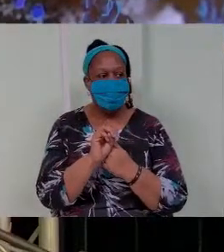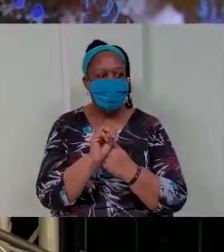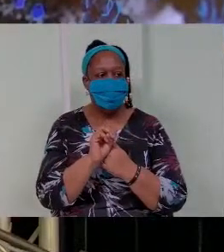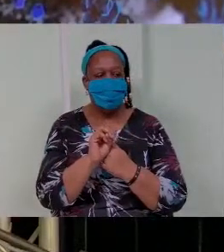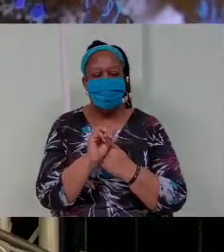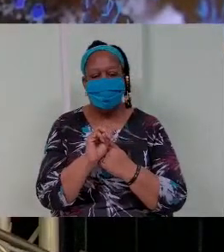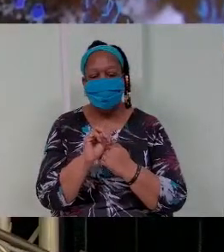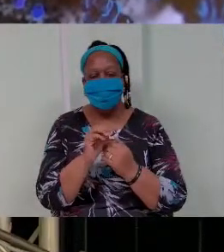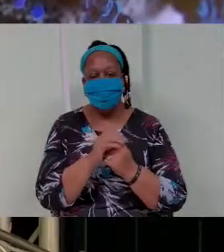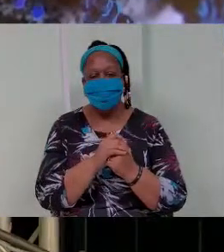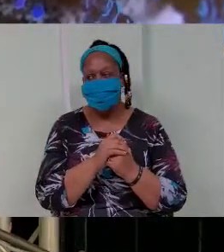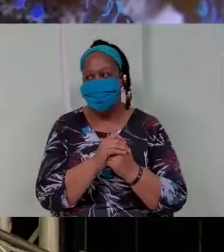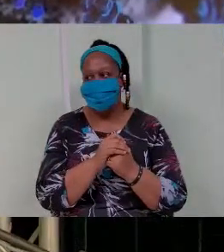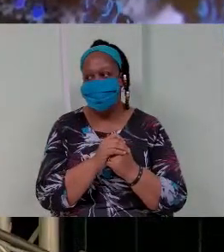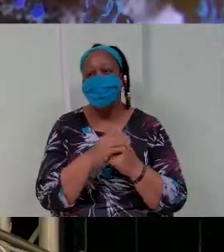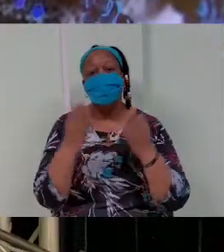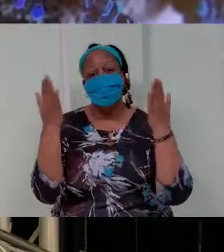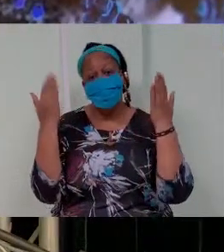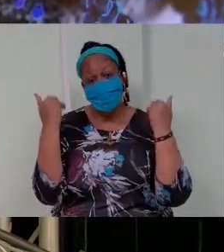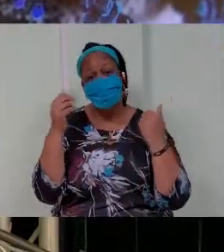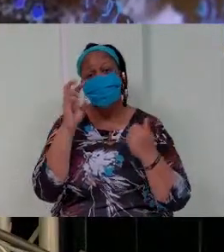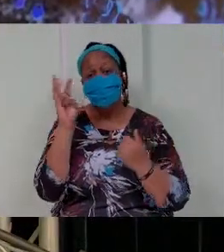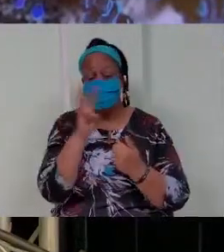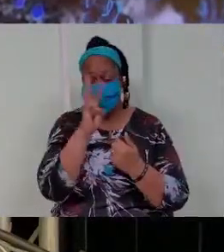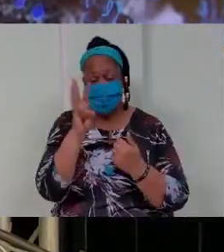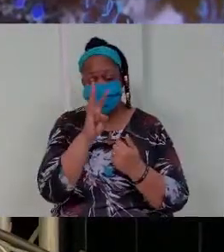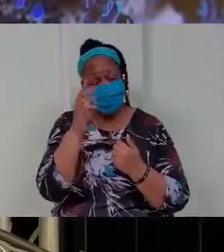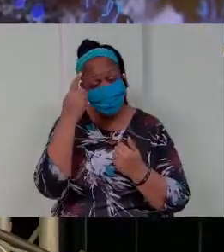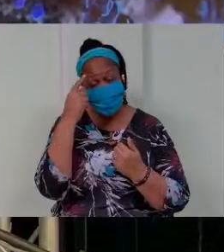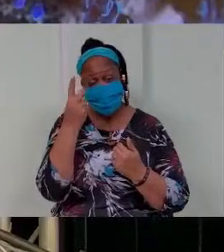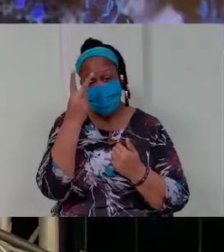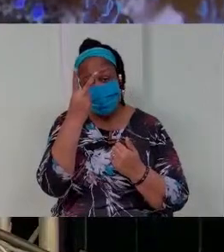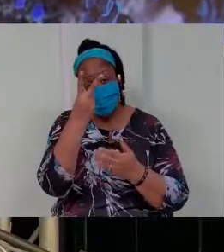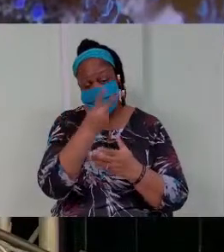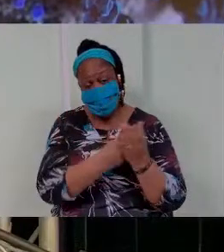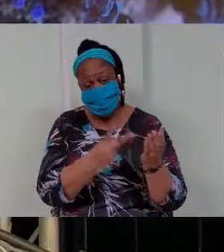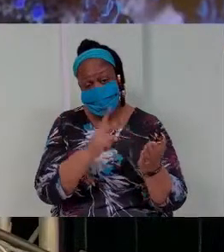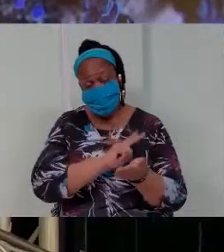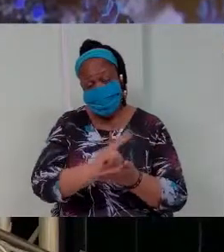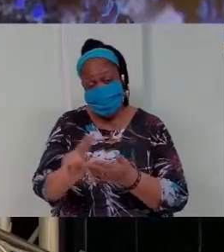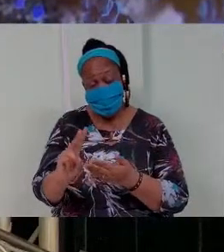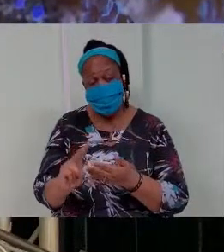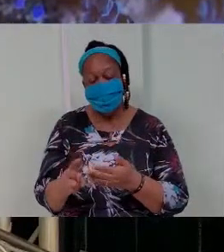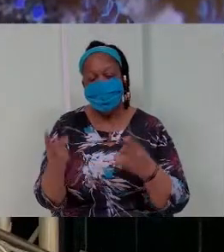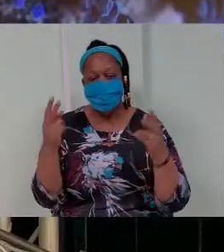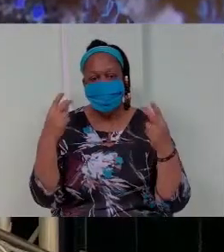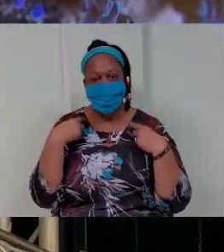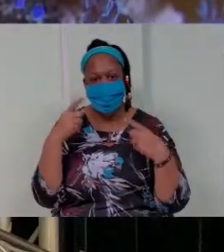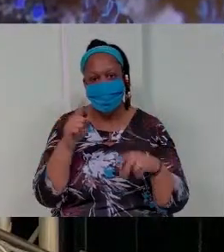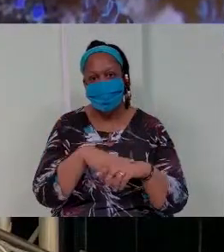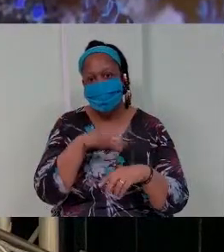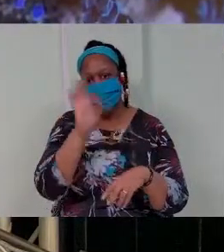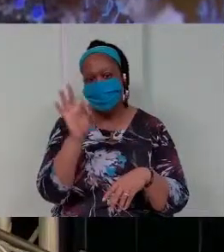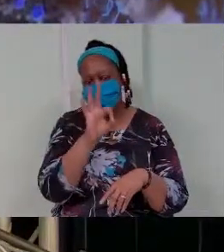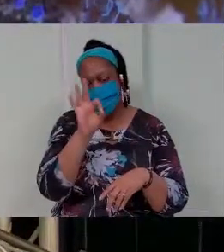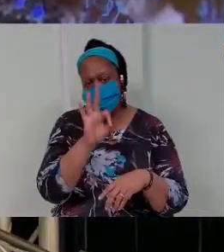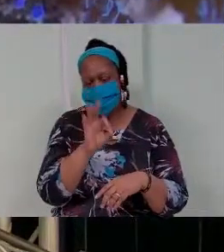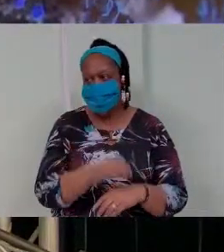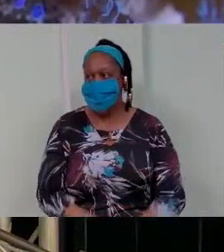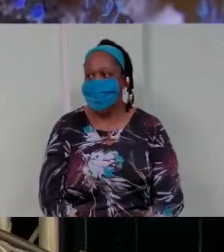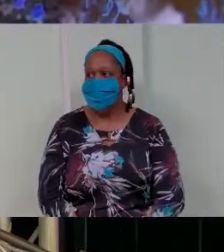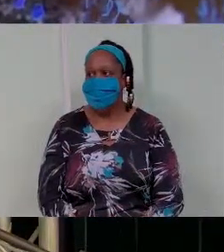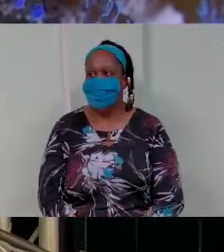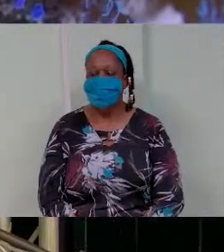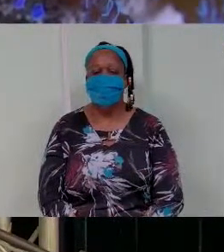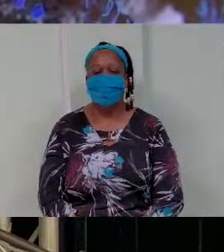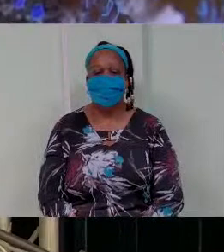because for the past 2 times, we've had it on Friday. On Wednesday, of course, there